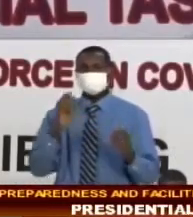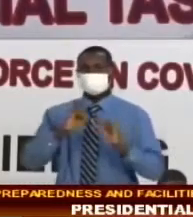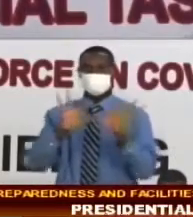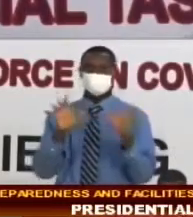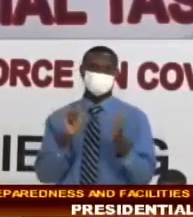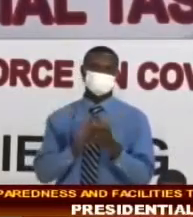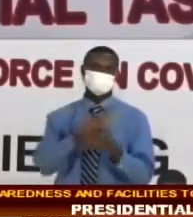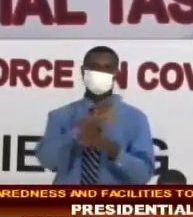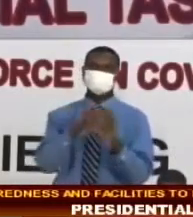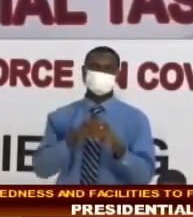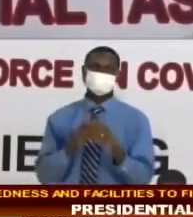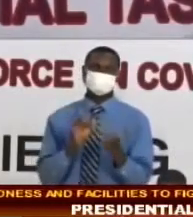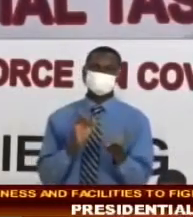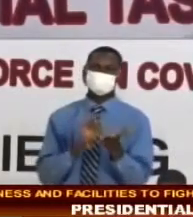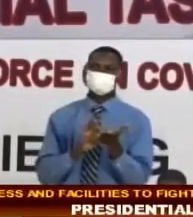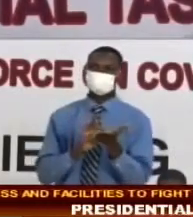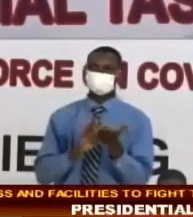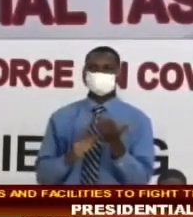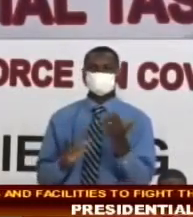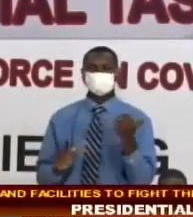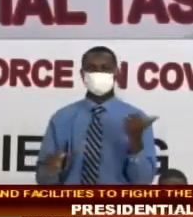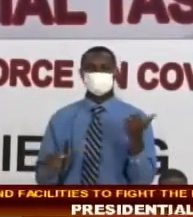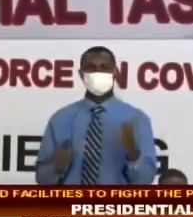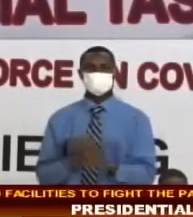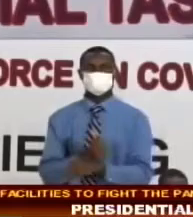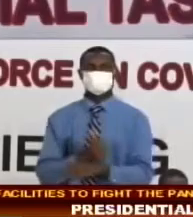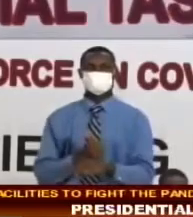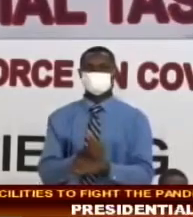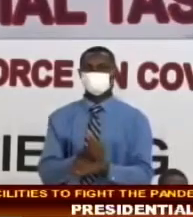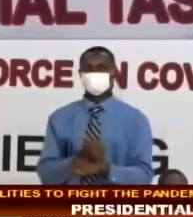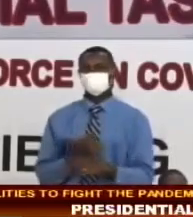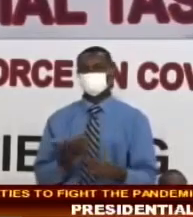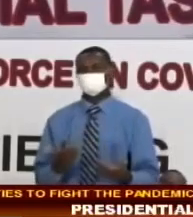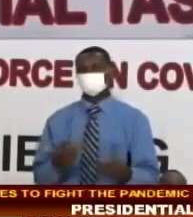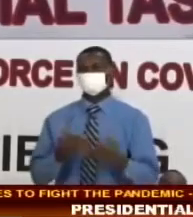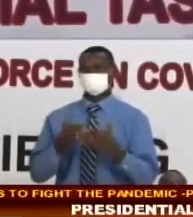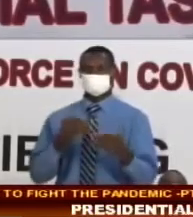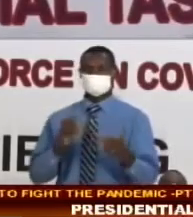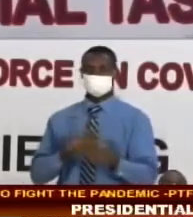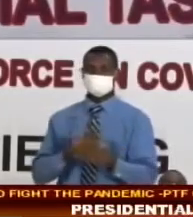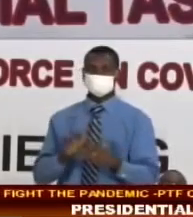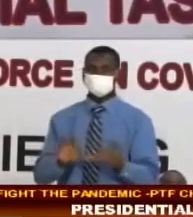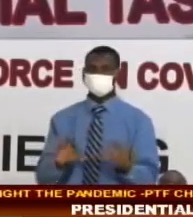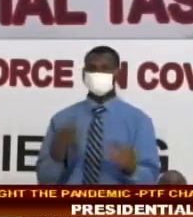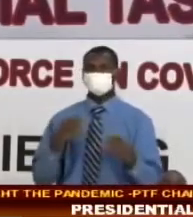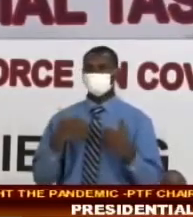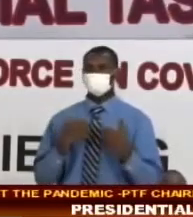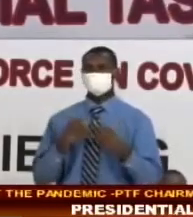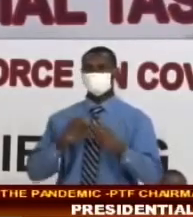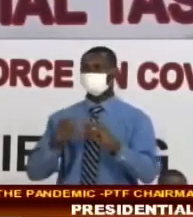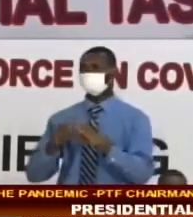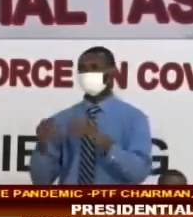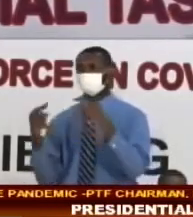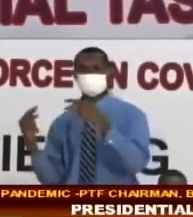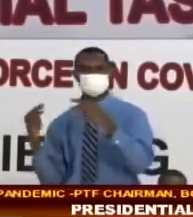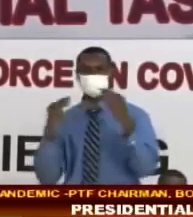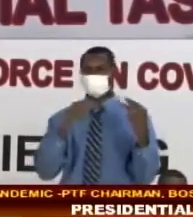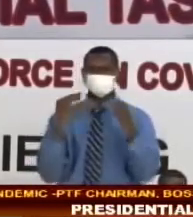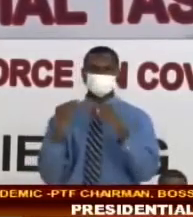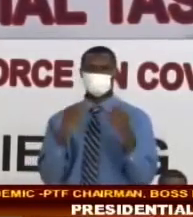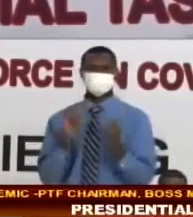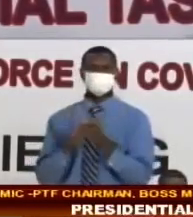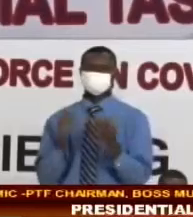Well, before COVID-19, we had several battles and wars that Nigeria was fighting.